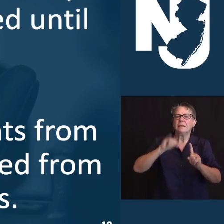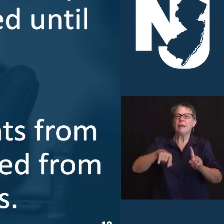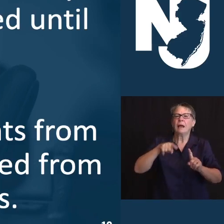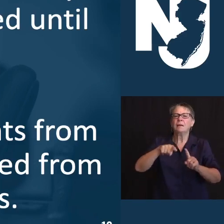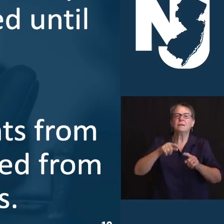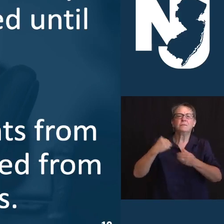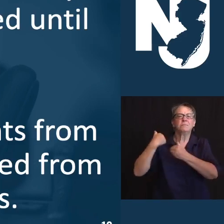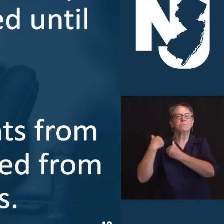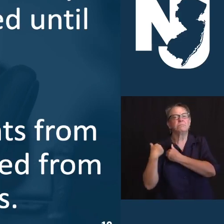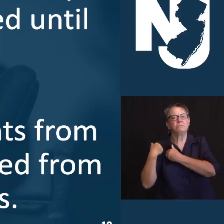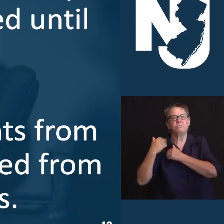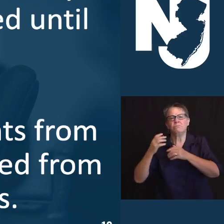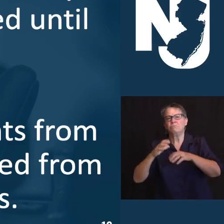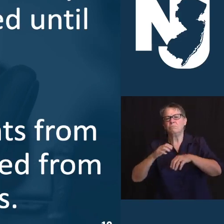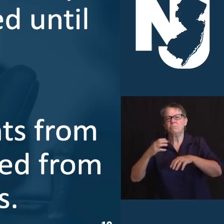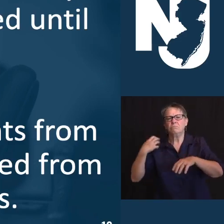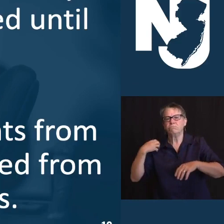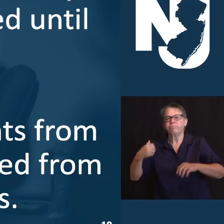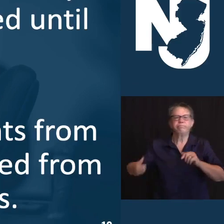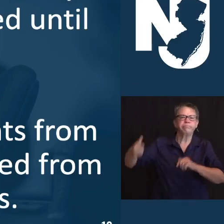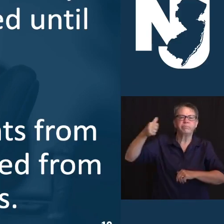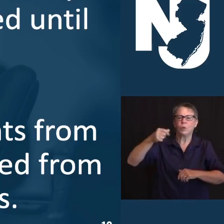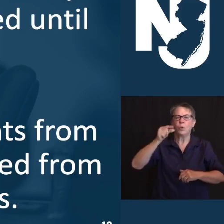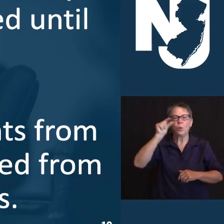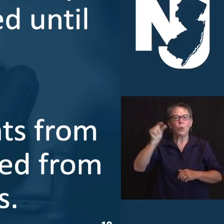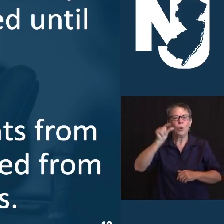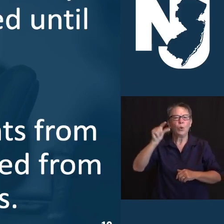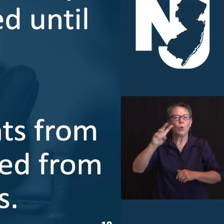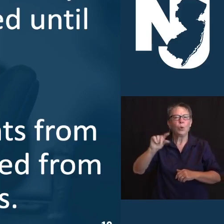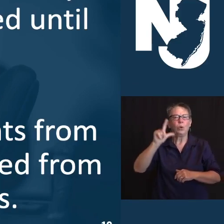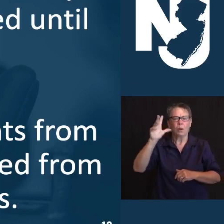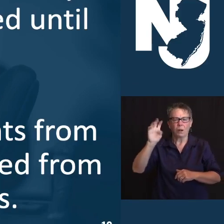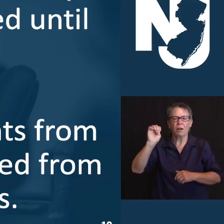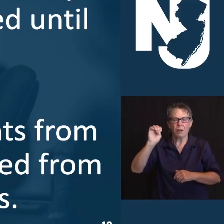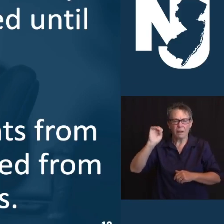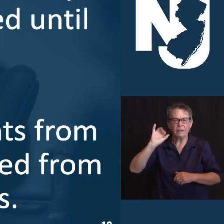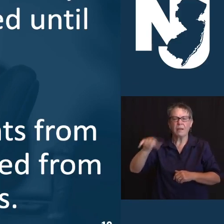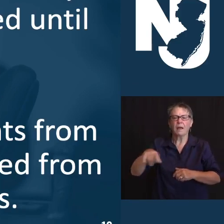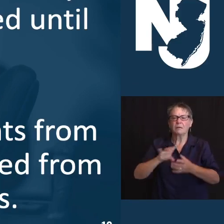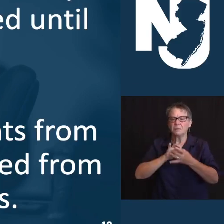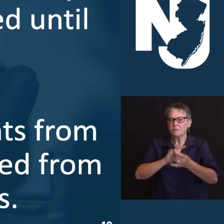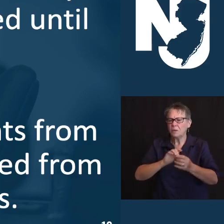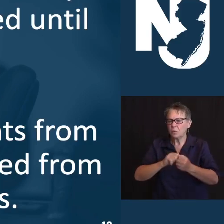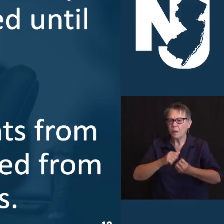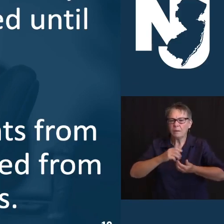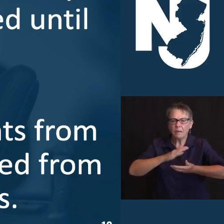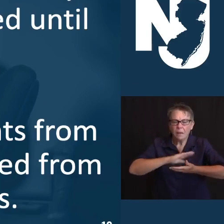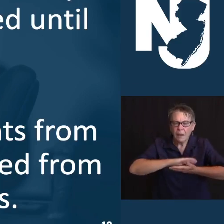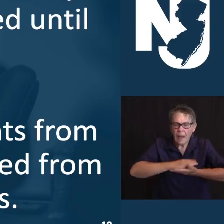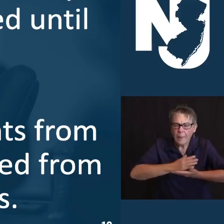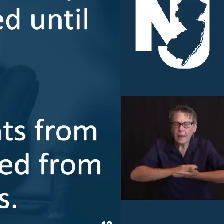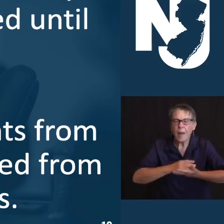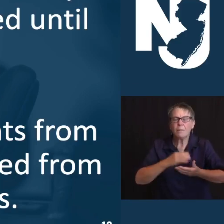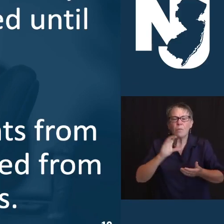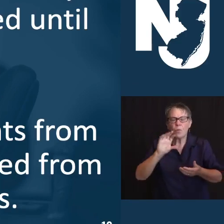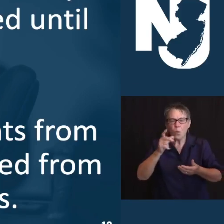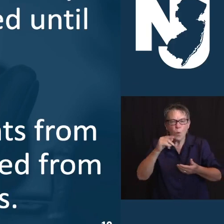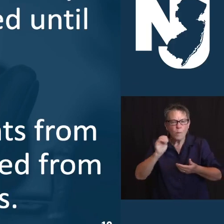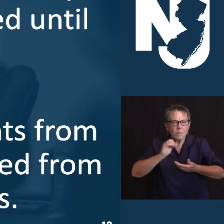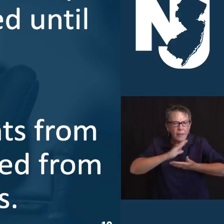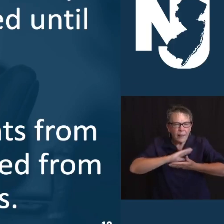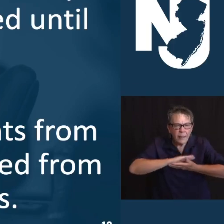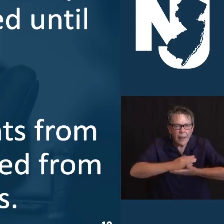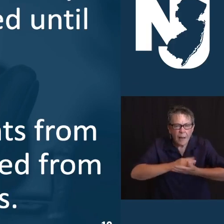have to say. The big one is Patterson. Lenovo is the manufacturer, so Google does not make these Chromebooks, but they